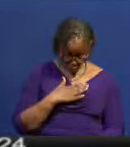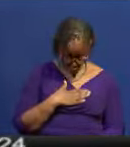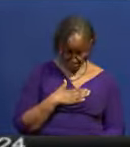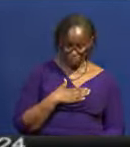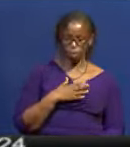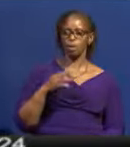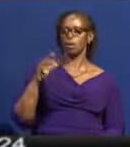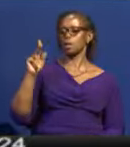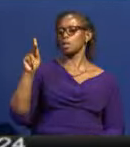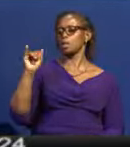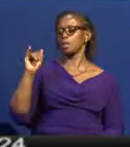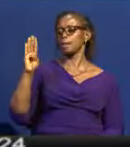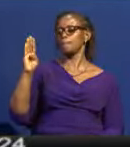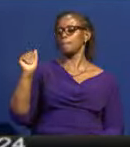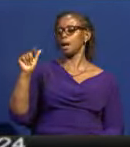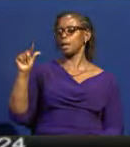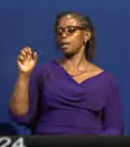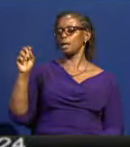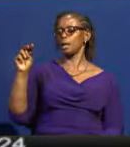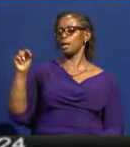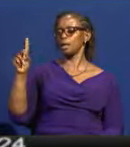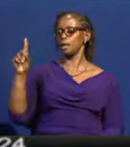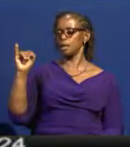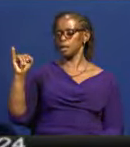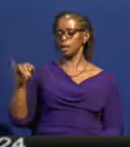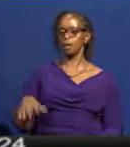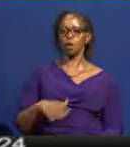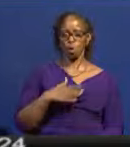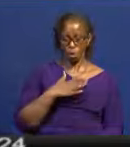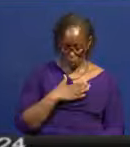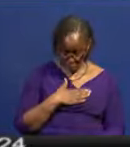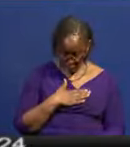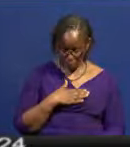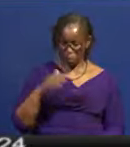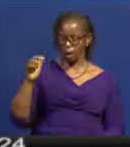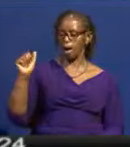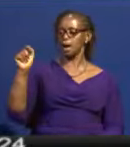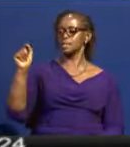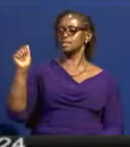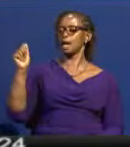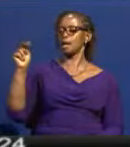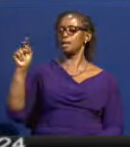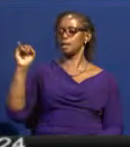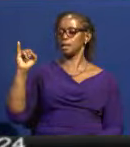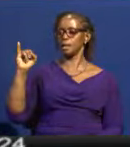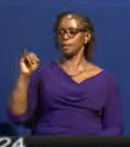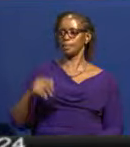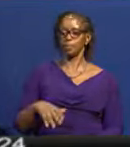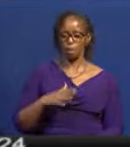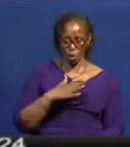Honorable Anton Kibagedi, my brother. Honorable Samuel Atandi, my brother.